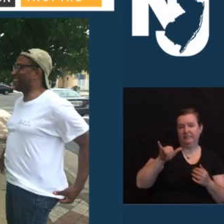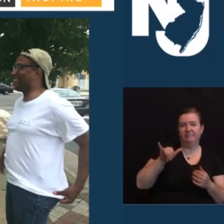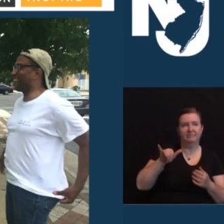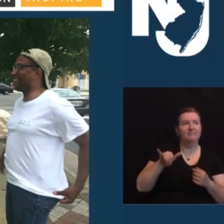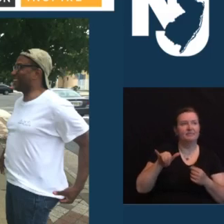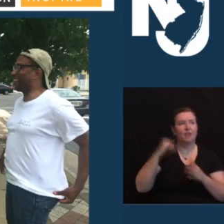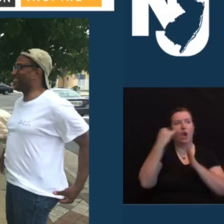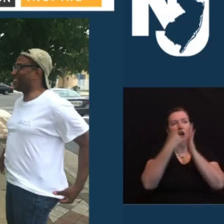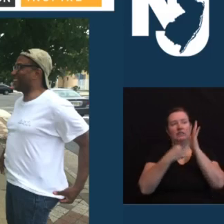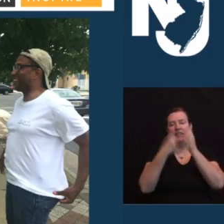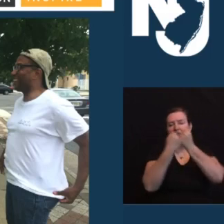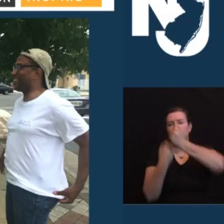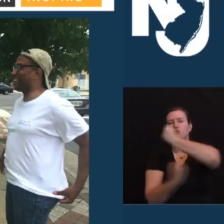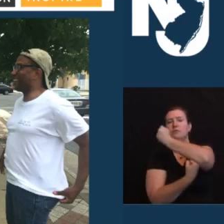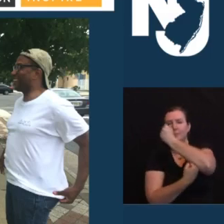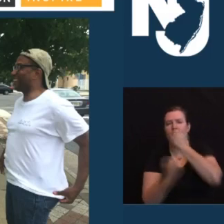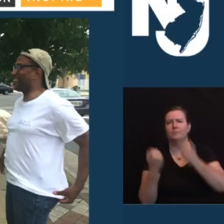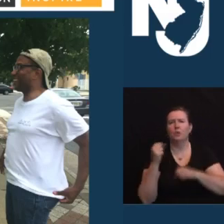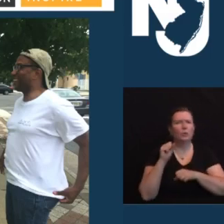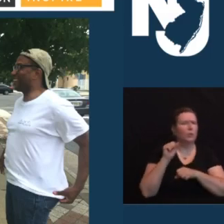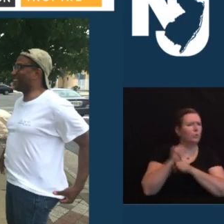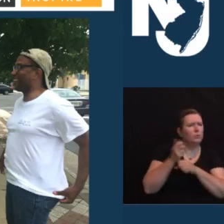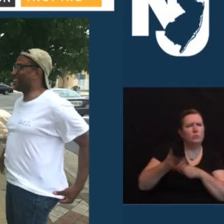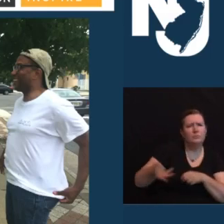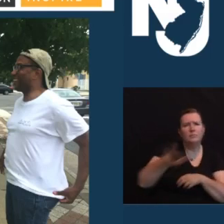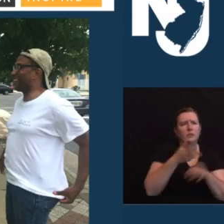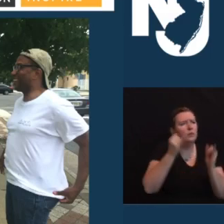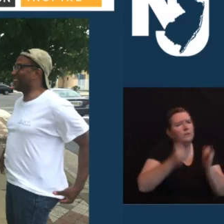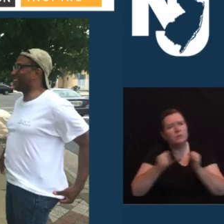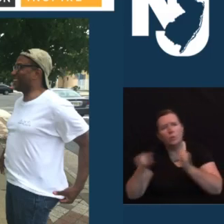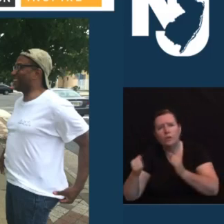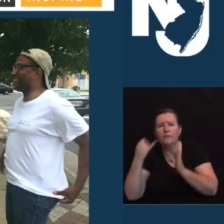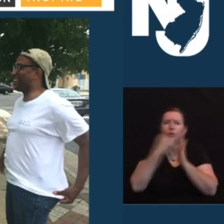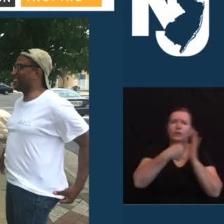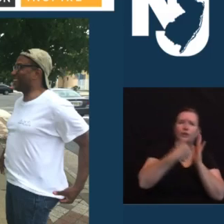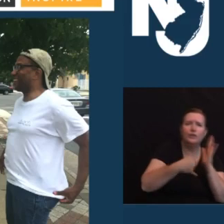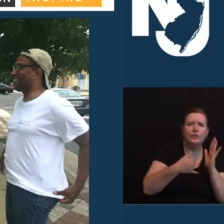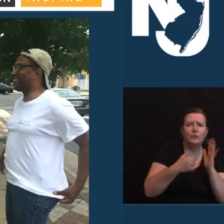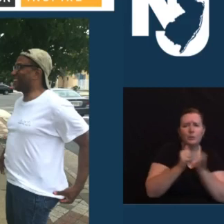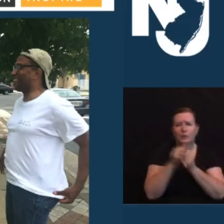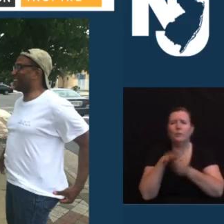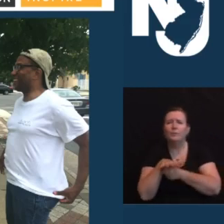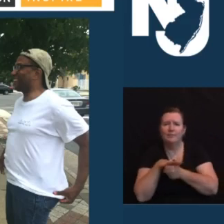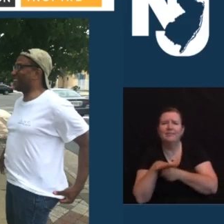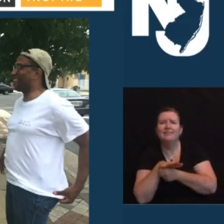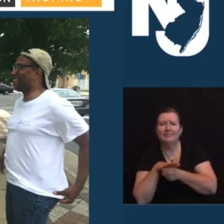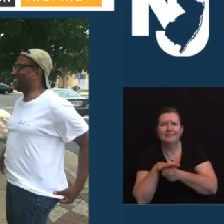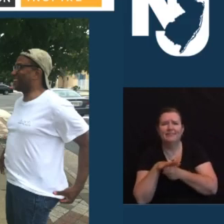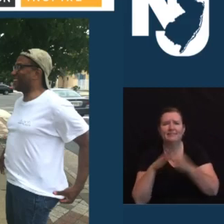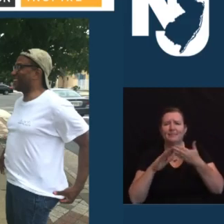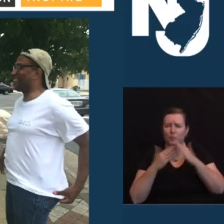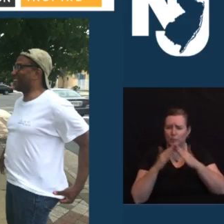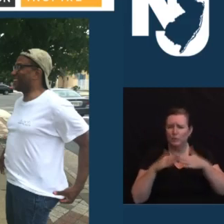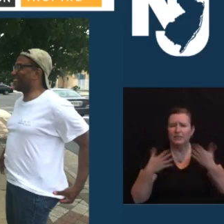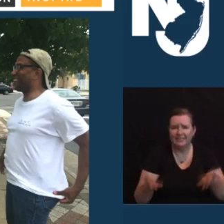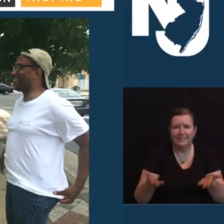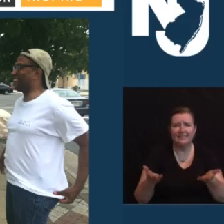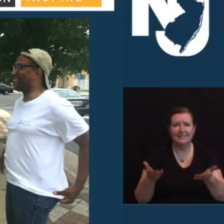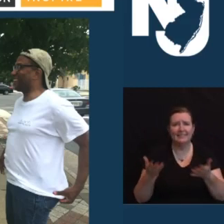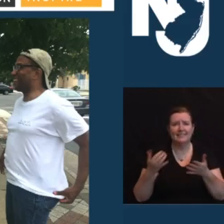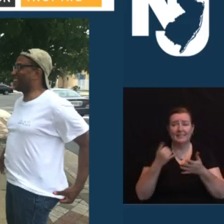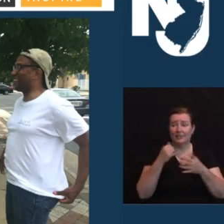with creators and neighborhoods to promote arts-based tourism and economic development initiatives. Through the Arts Foundation, Atlantic